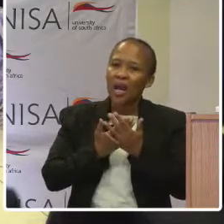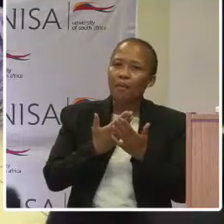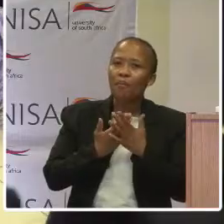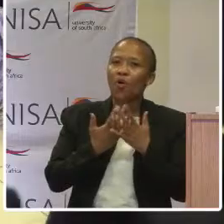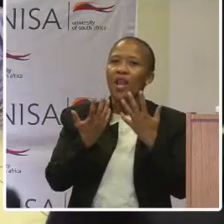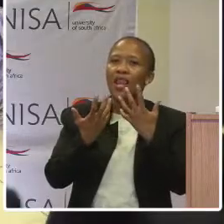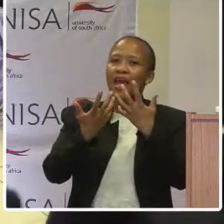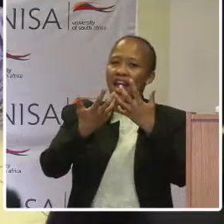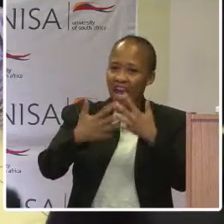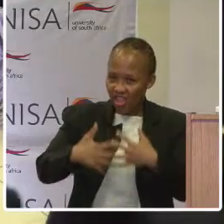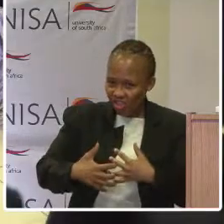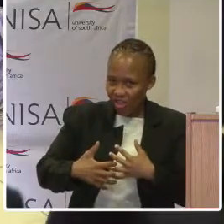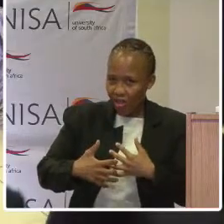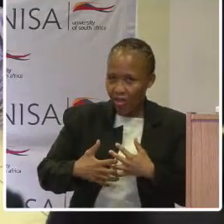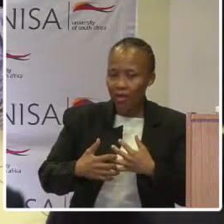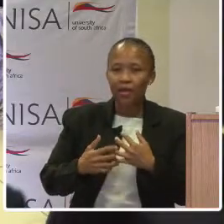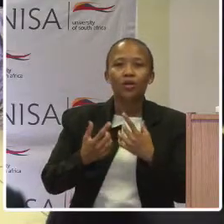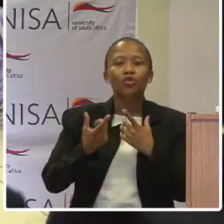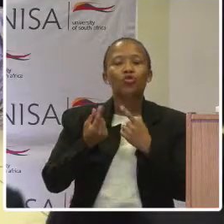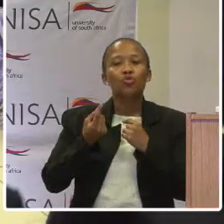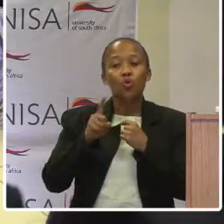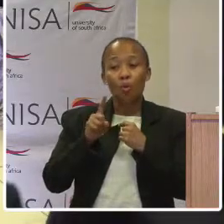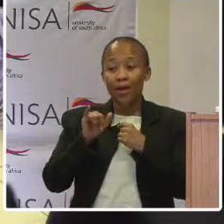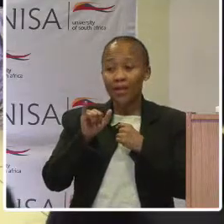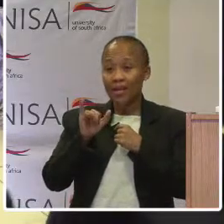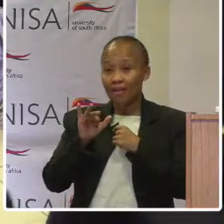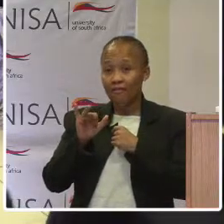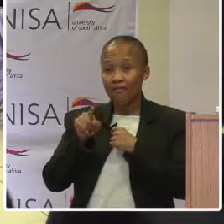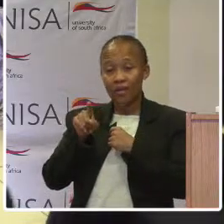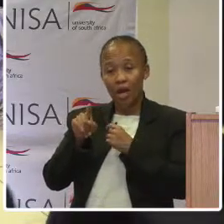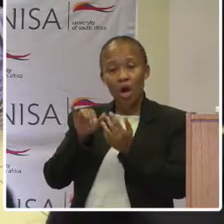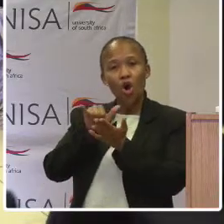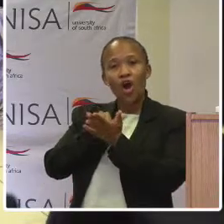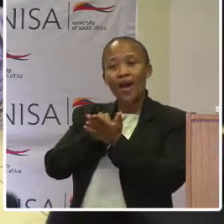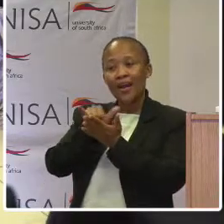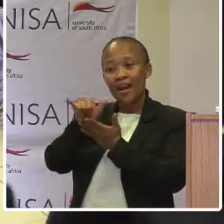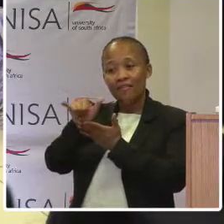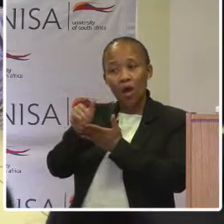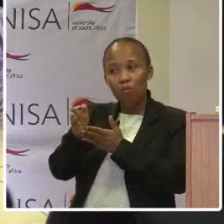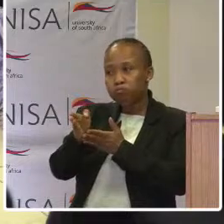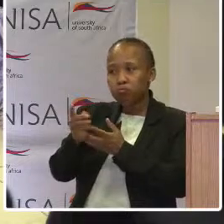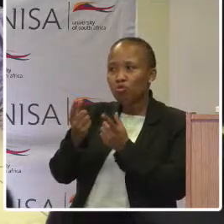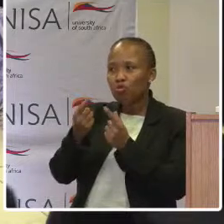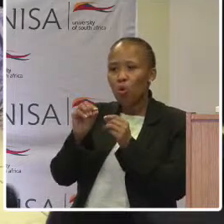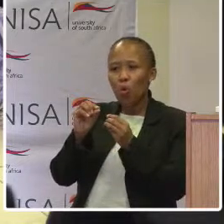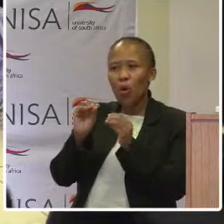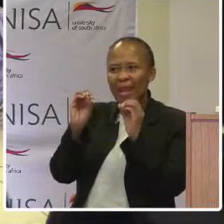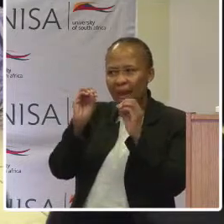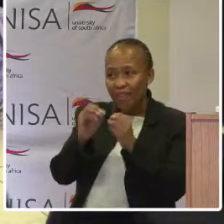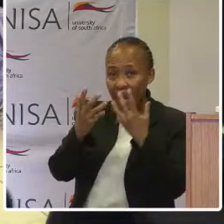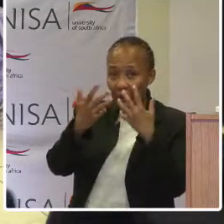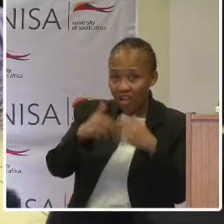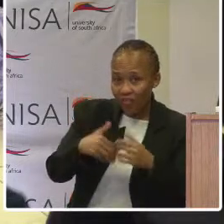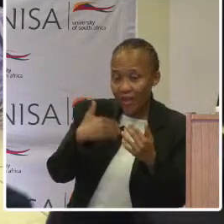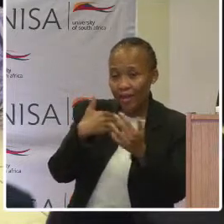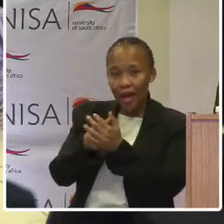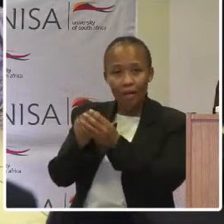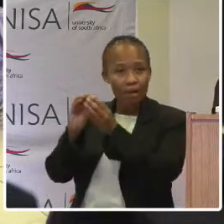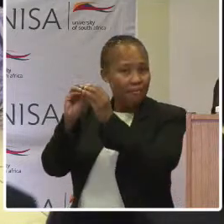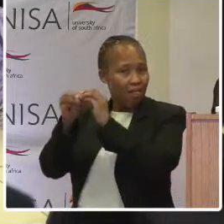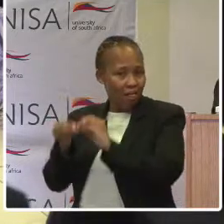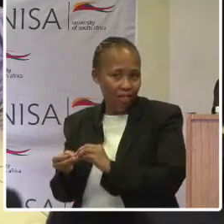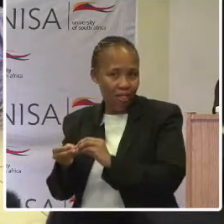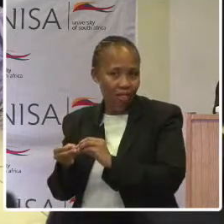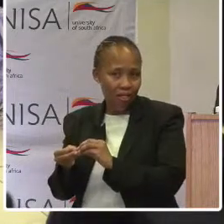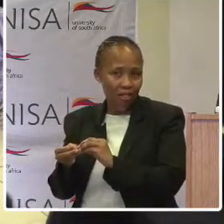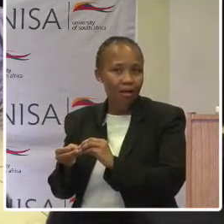to restore those aircraft that are just sitting there doing nothing? Because as I mentioned that we